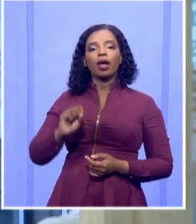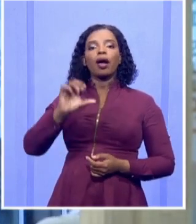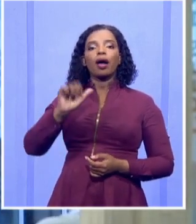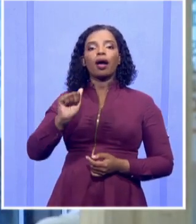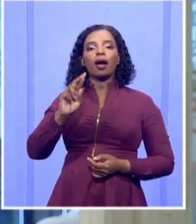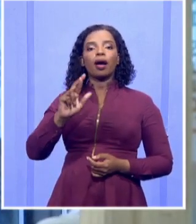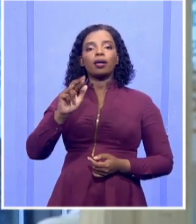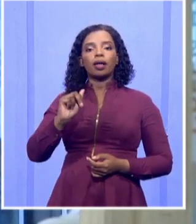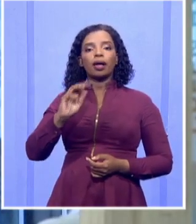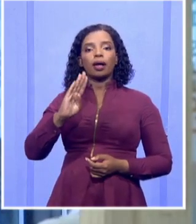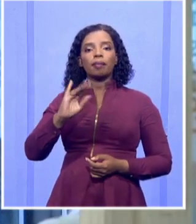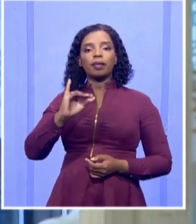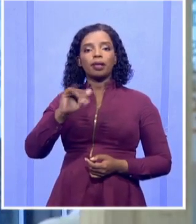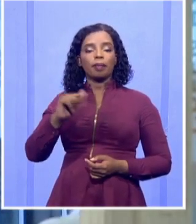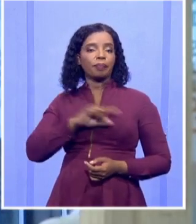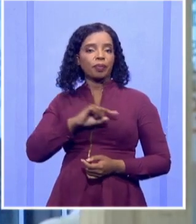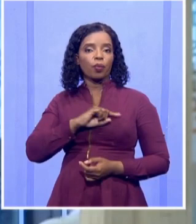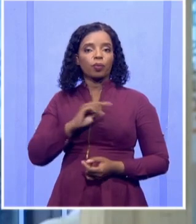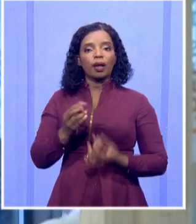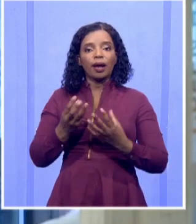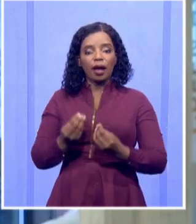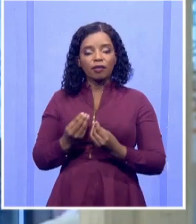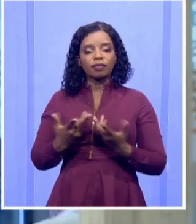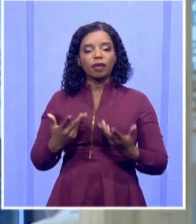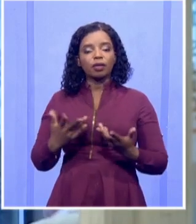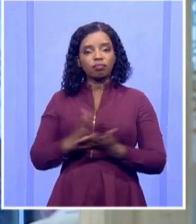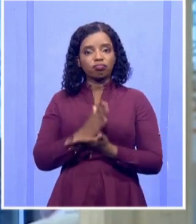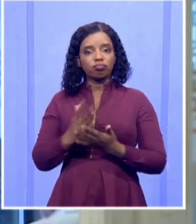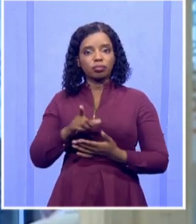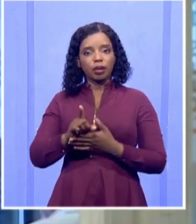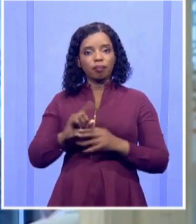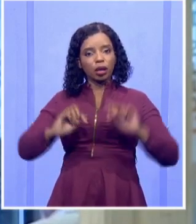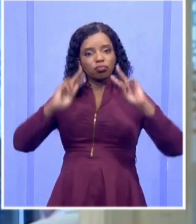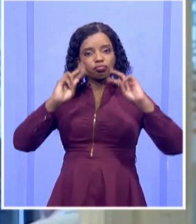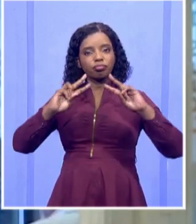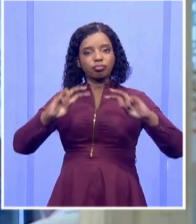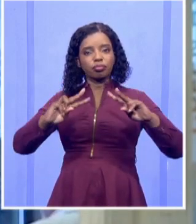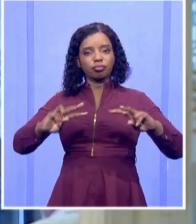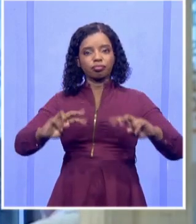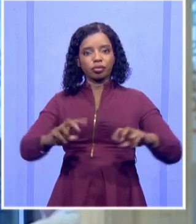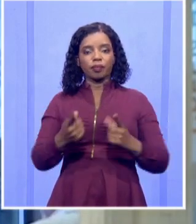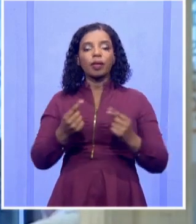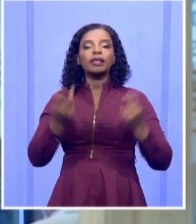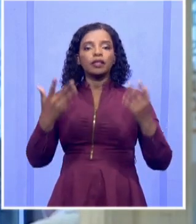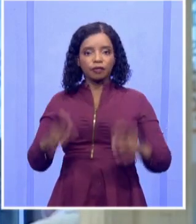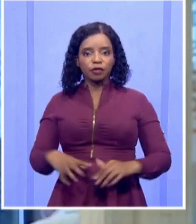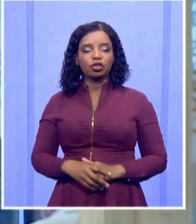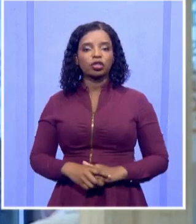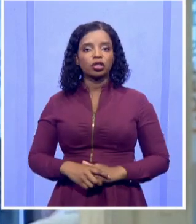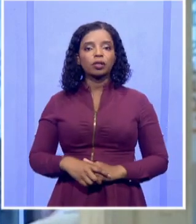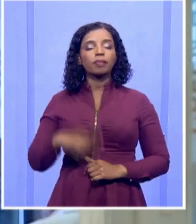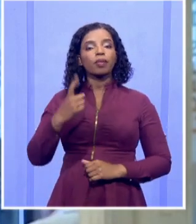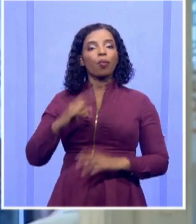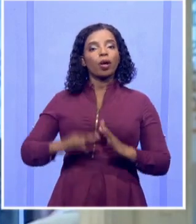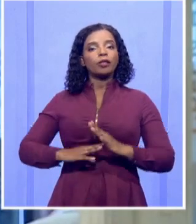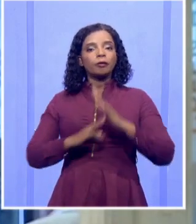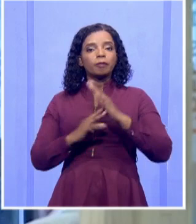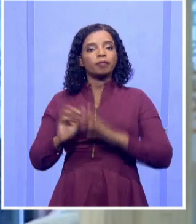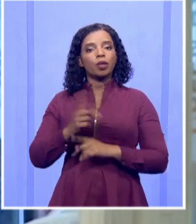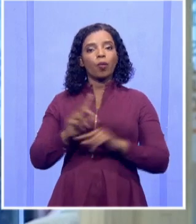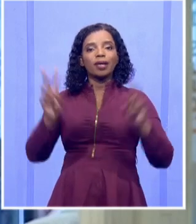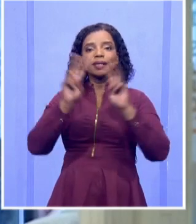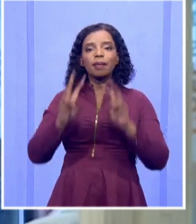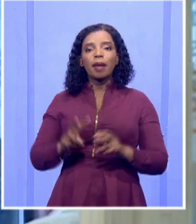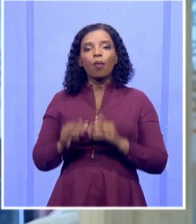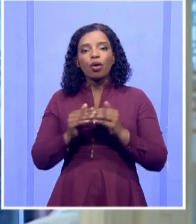of them are going from pre-feasibility into feasibility studies. One of the most advanced is the Priska Power Reserve.